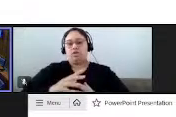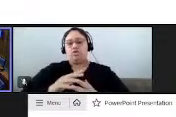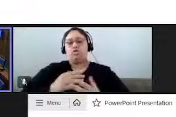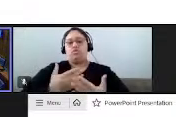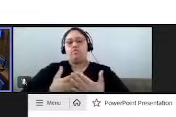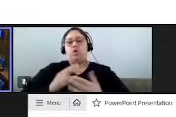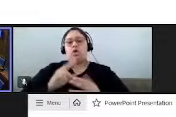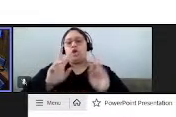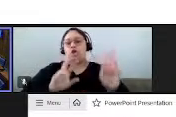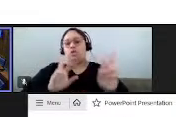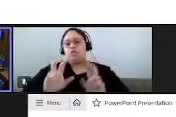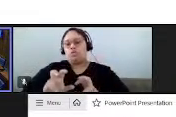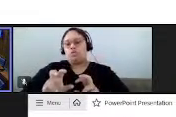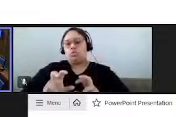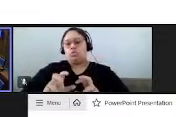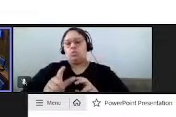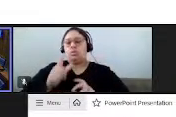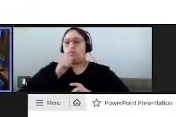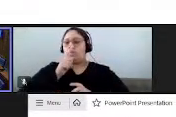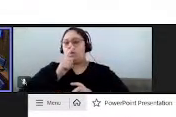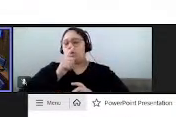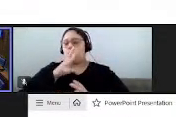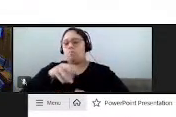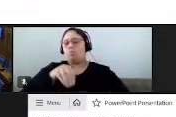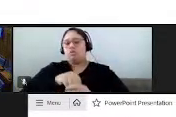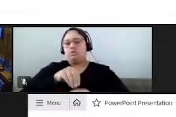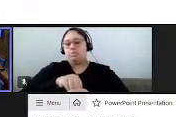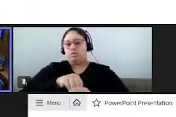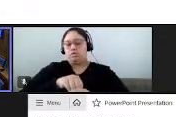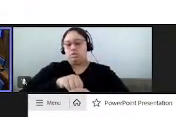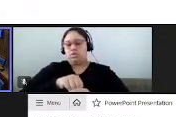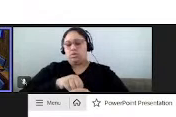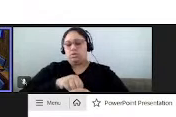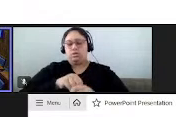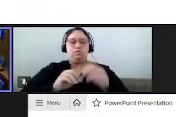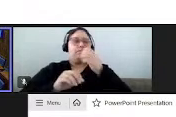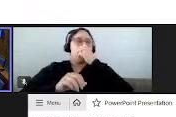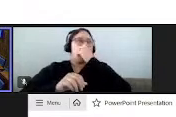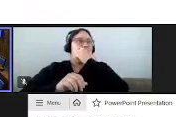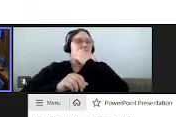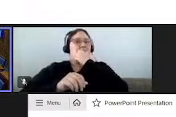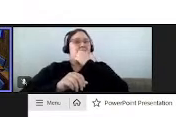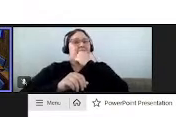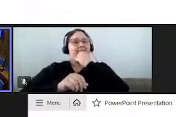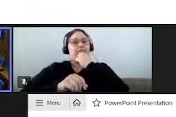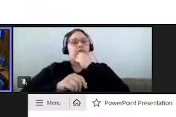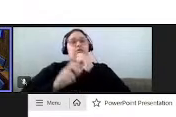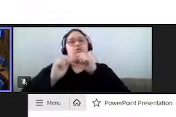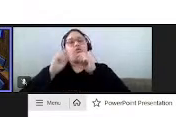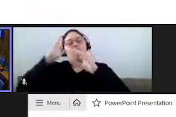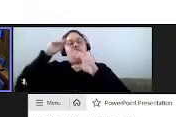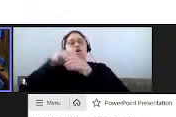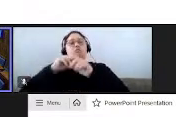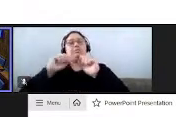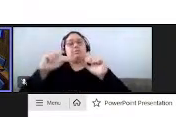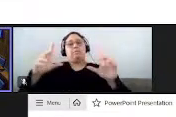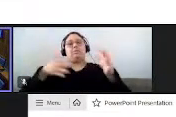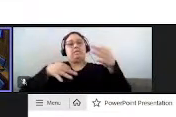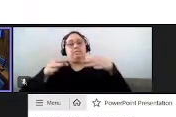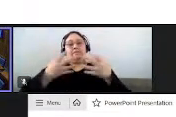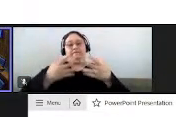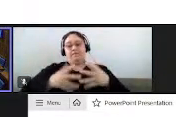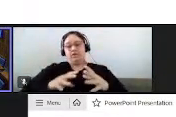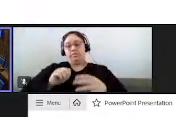the issue of public participation. The concept as explained by Ms. Fisher seems to